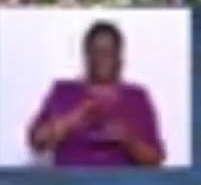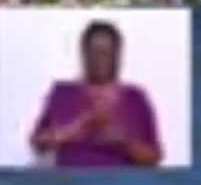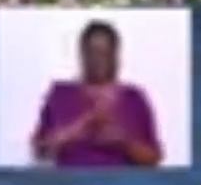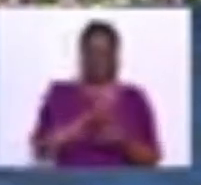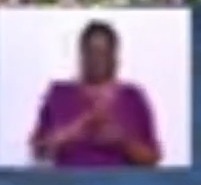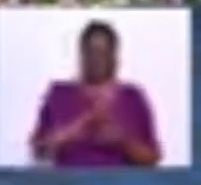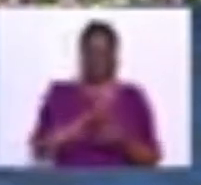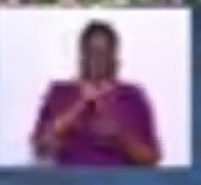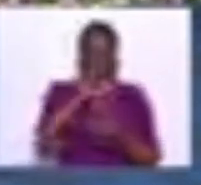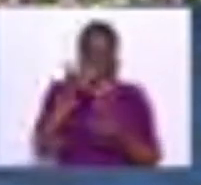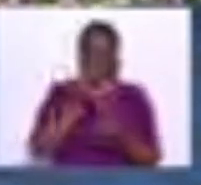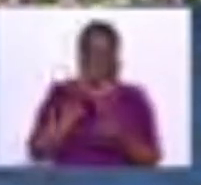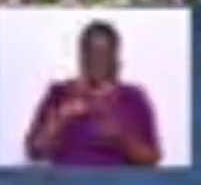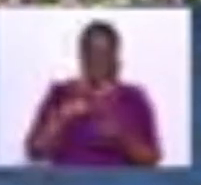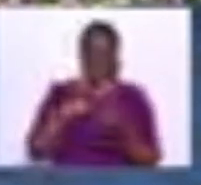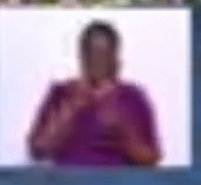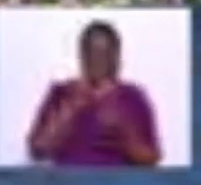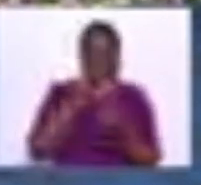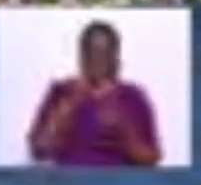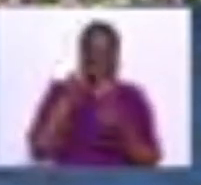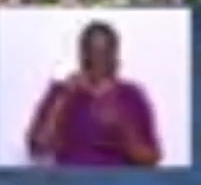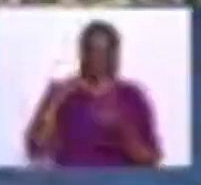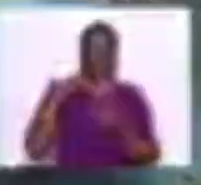Anybody volunteering to try that?